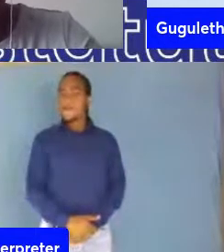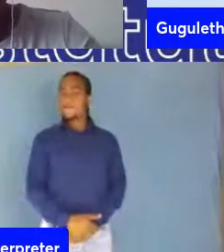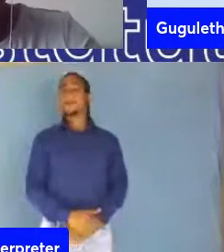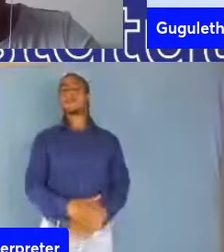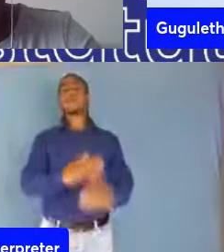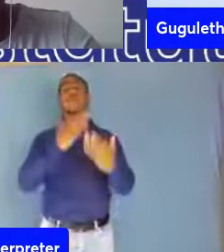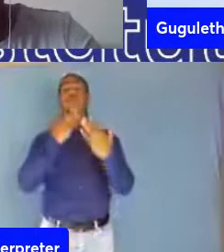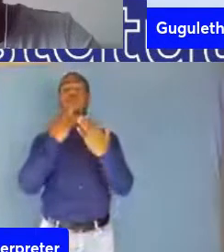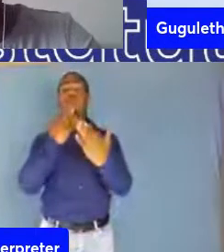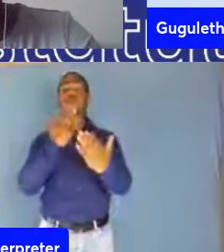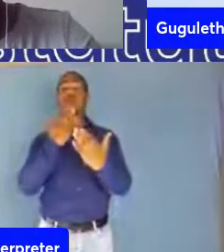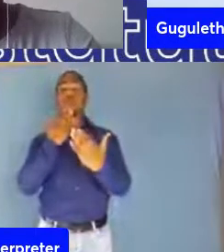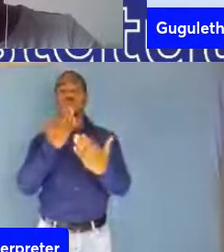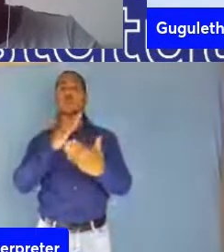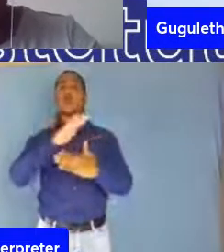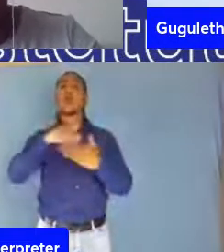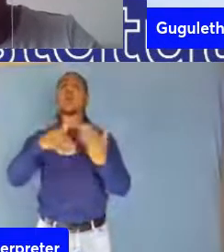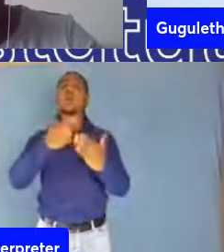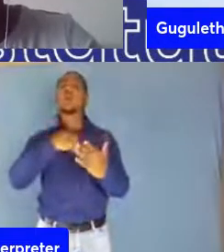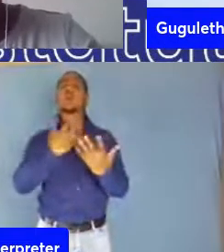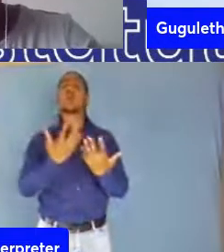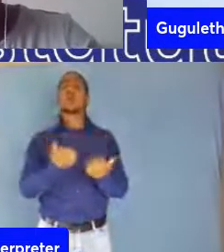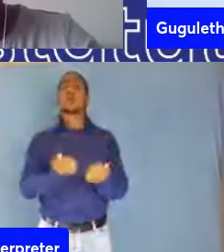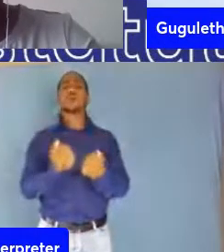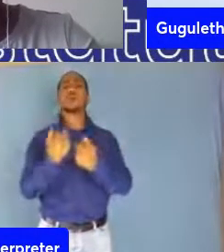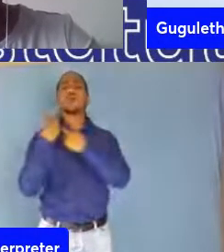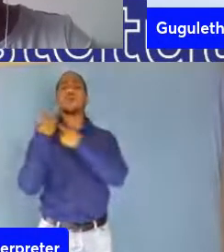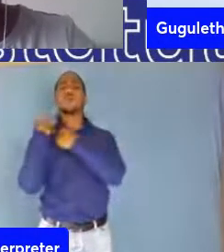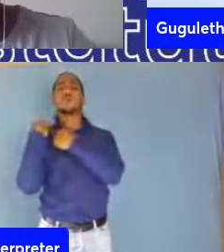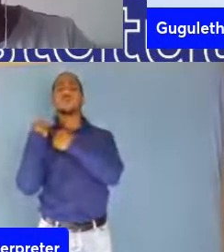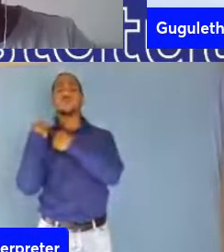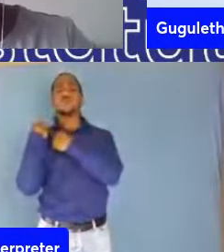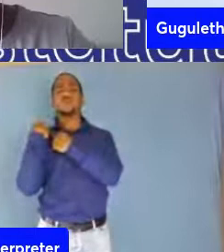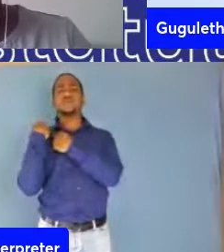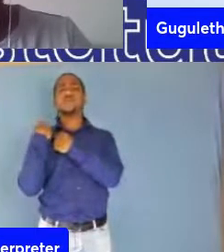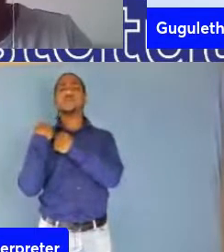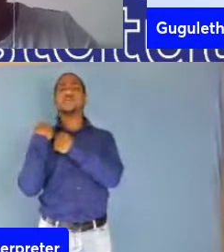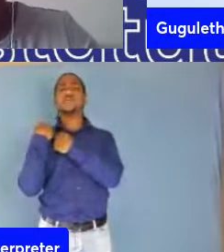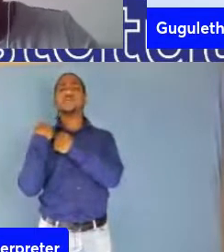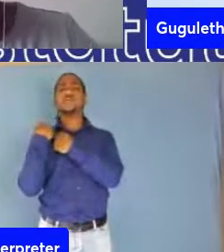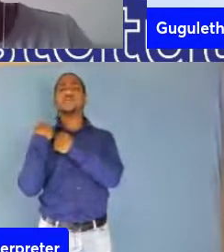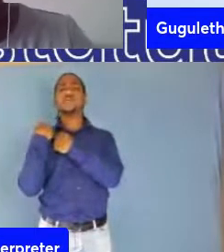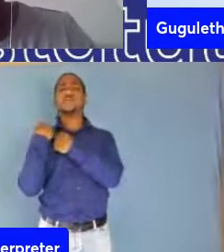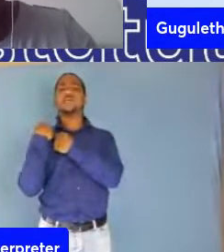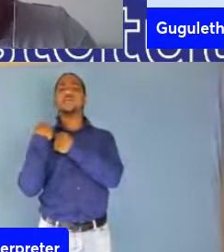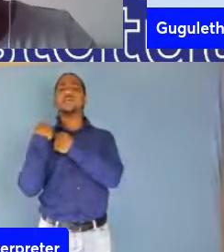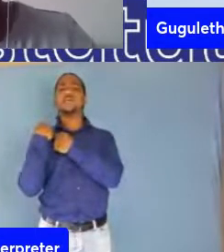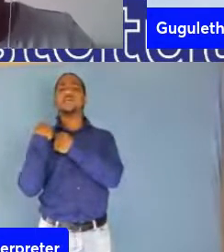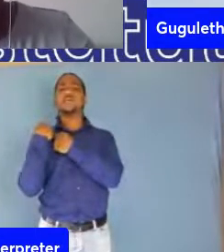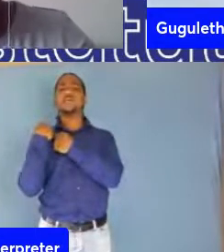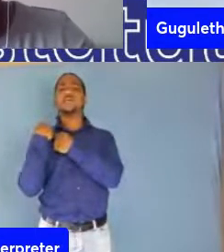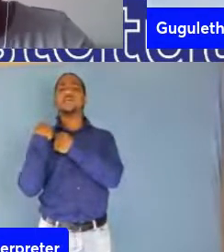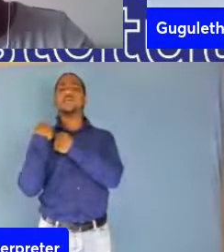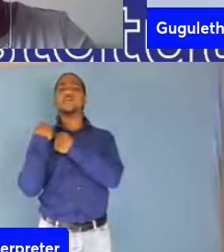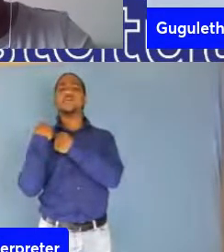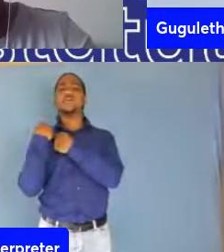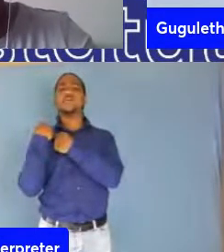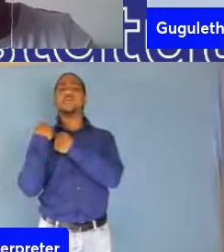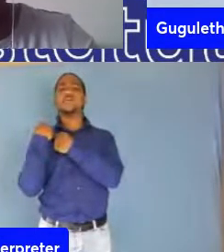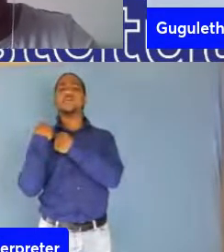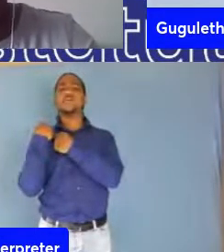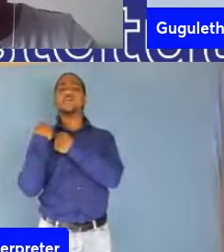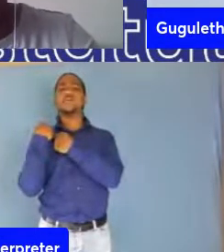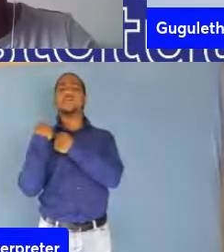you are speaking, Mthetho, it's like I'm having a replay